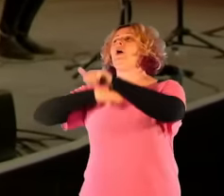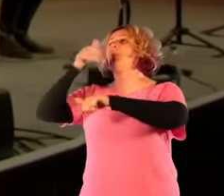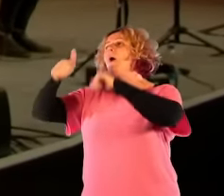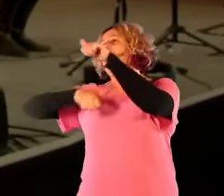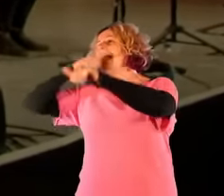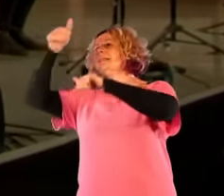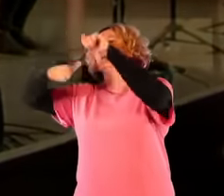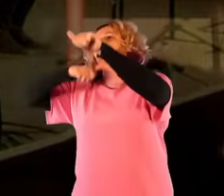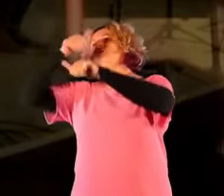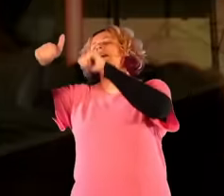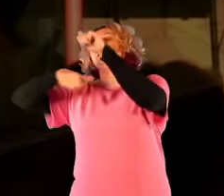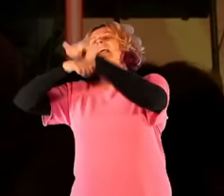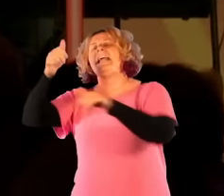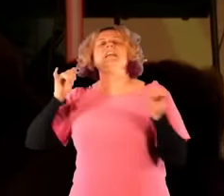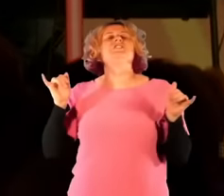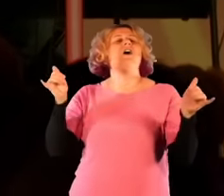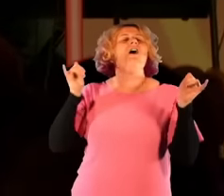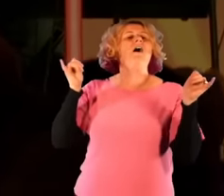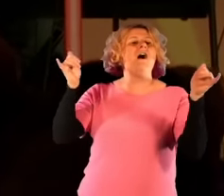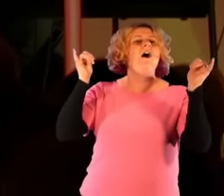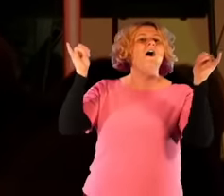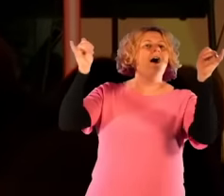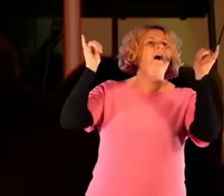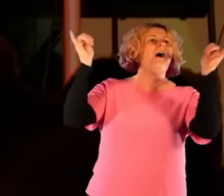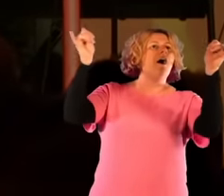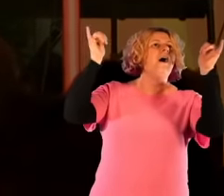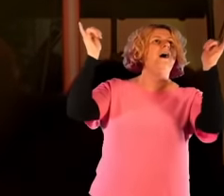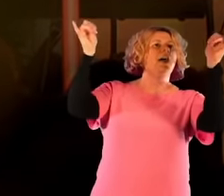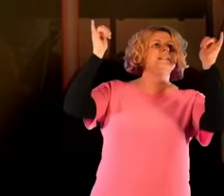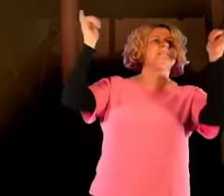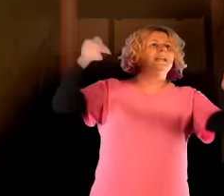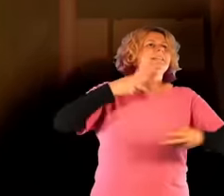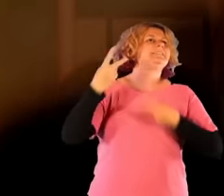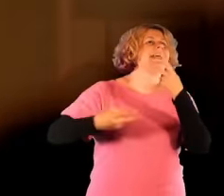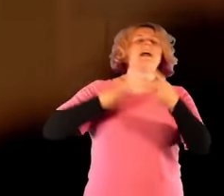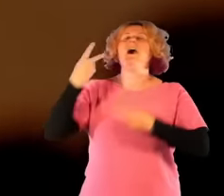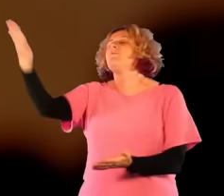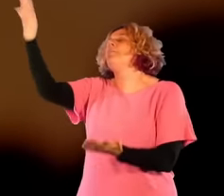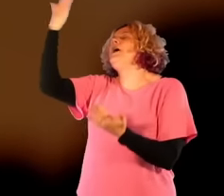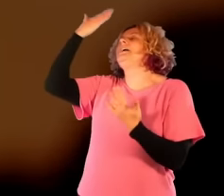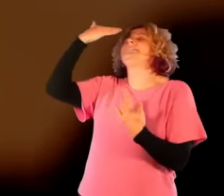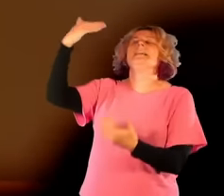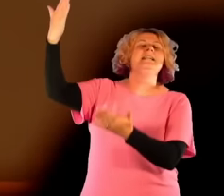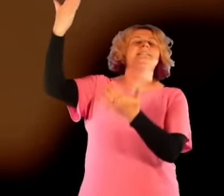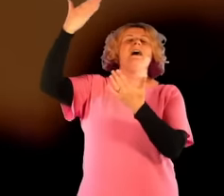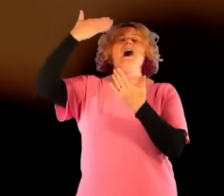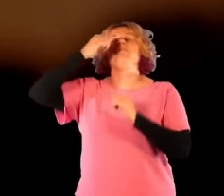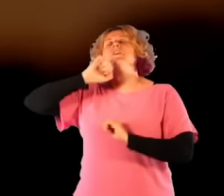Worthy of all praise, rejoice, sing the